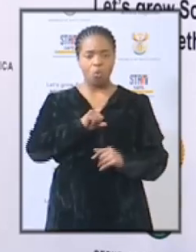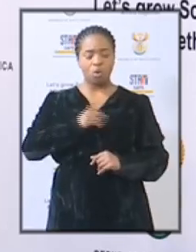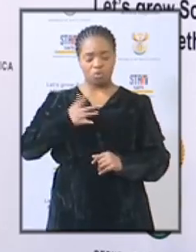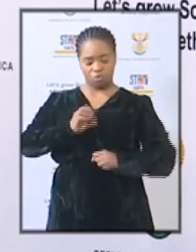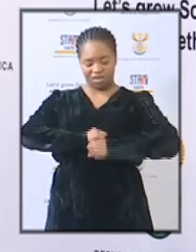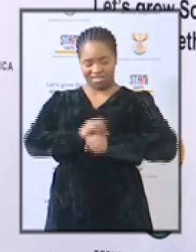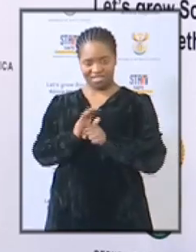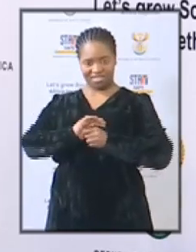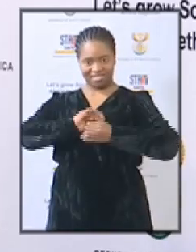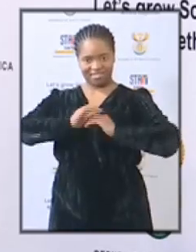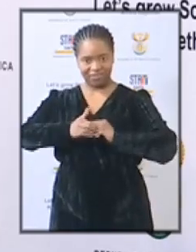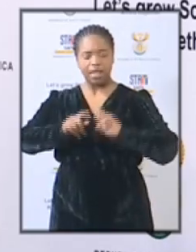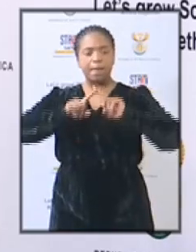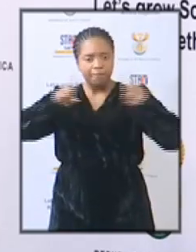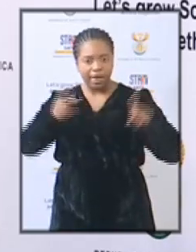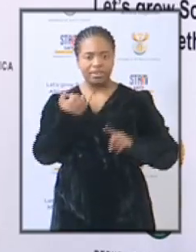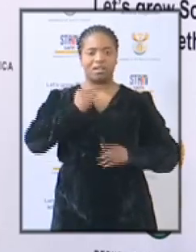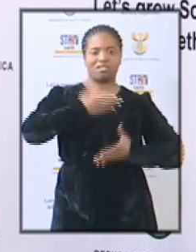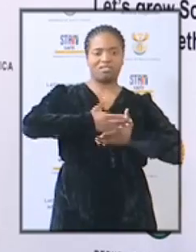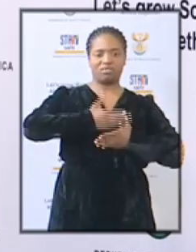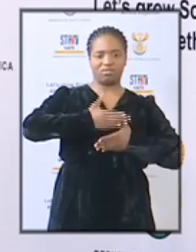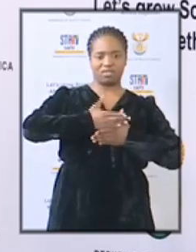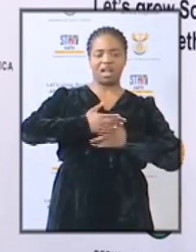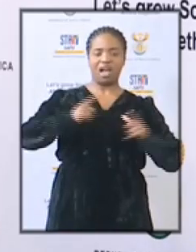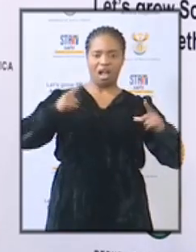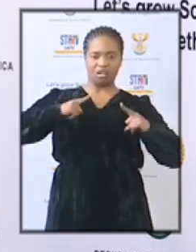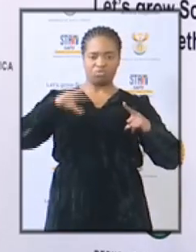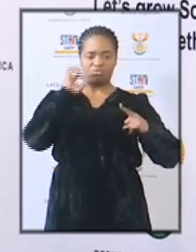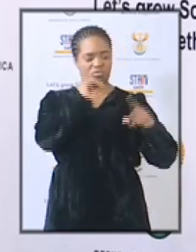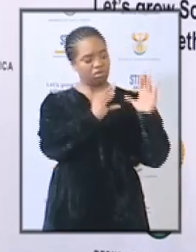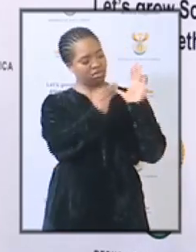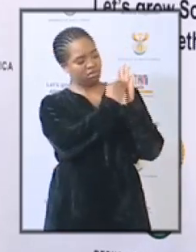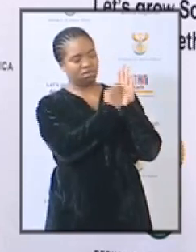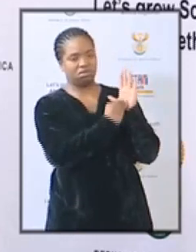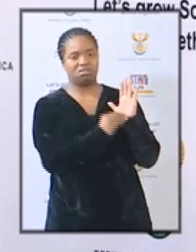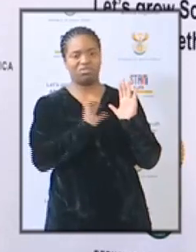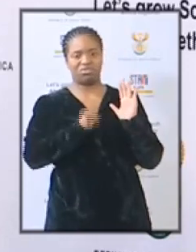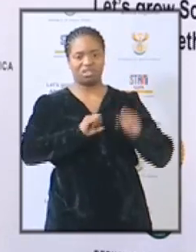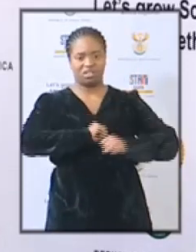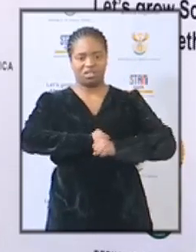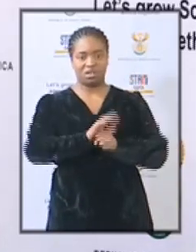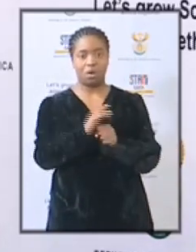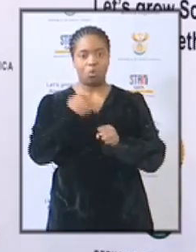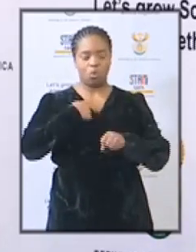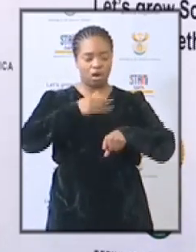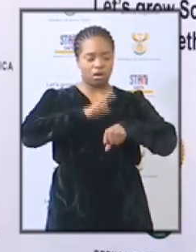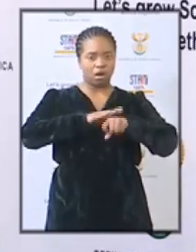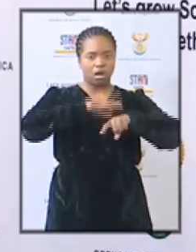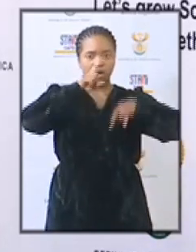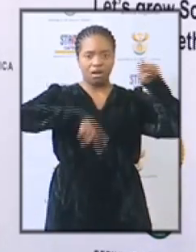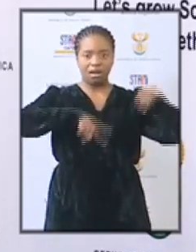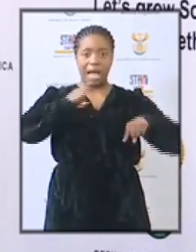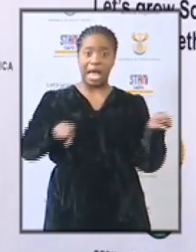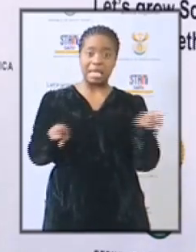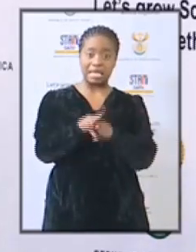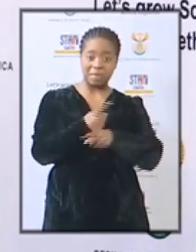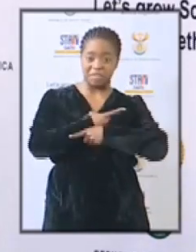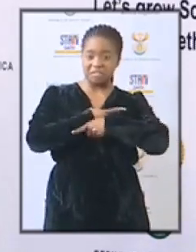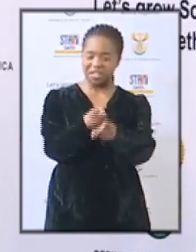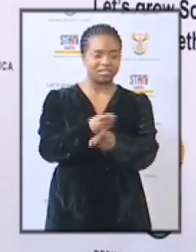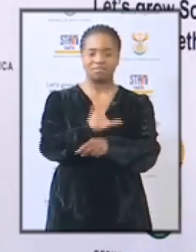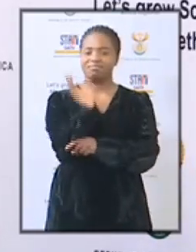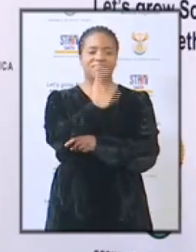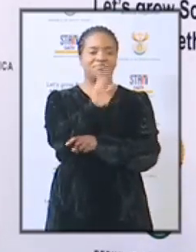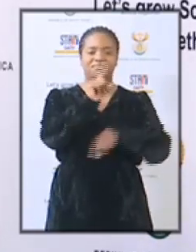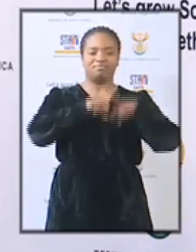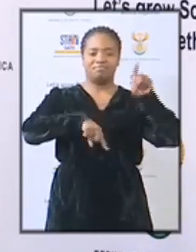virus, and in a manner that they can be adaptable in a rapidly changing context. As we open up